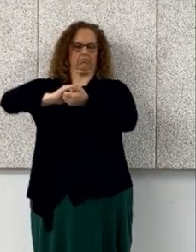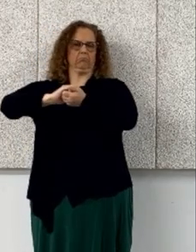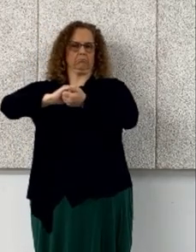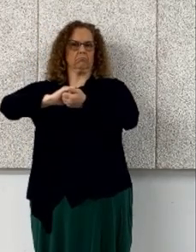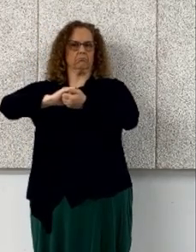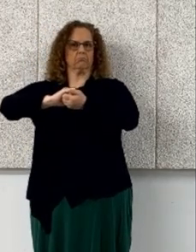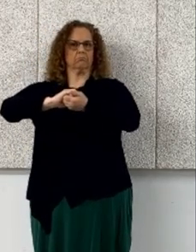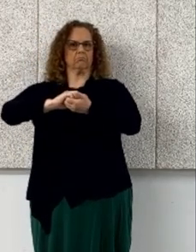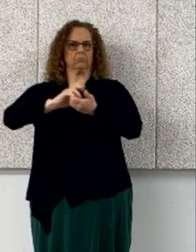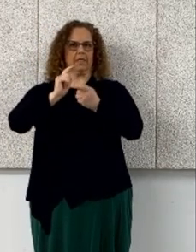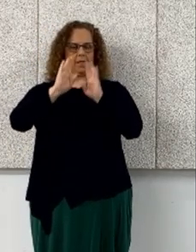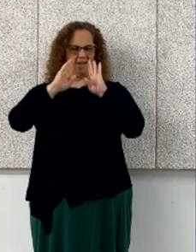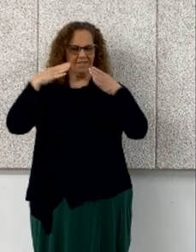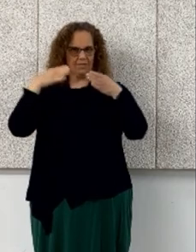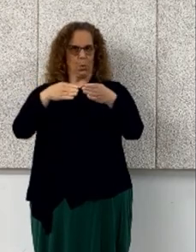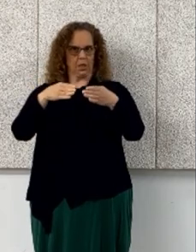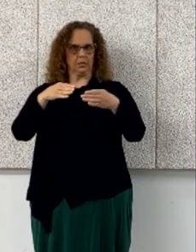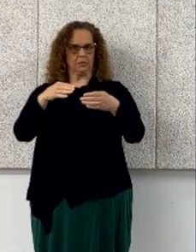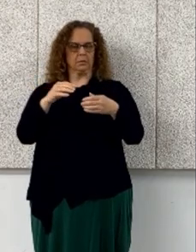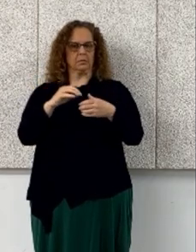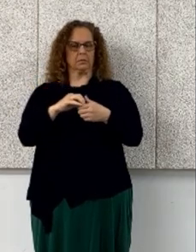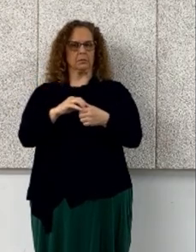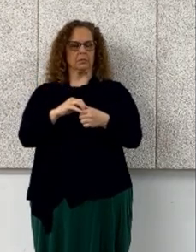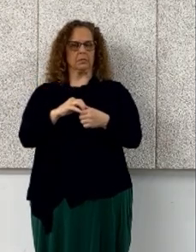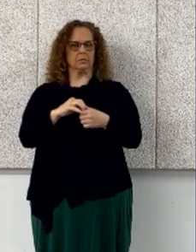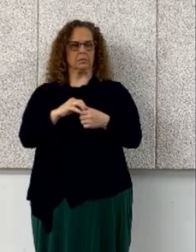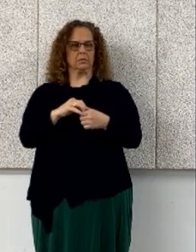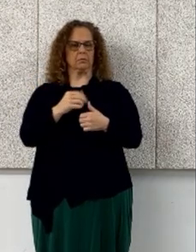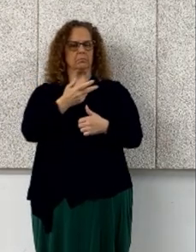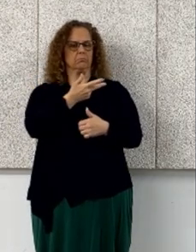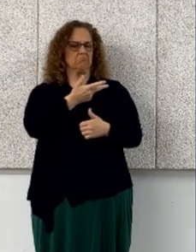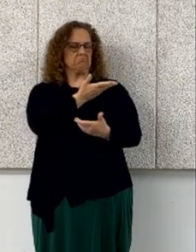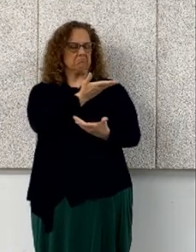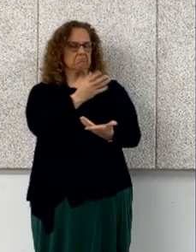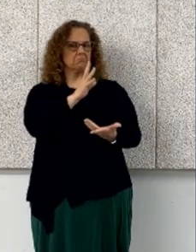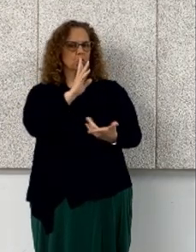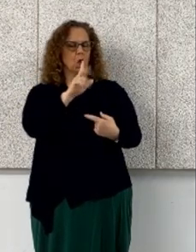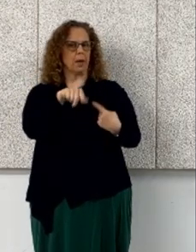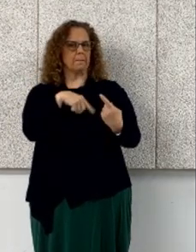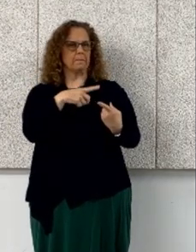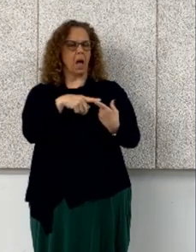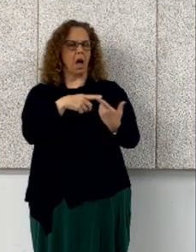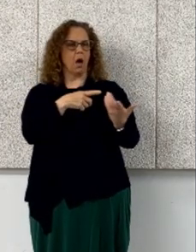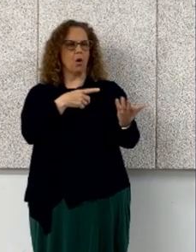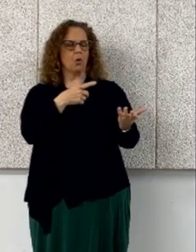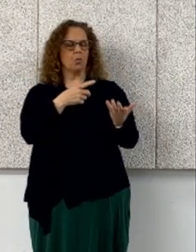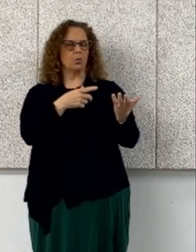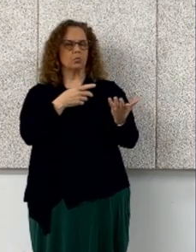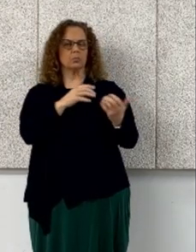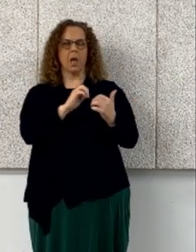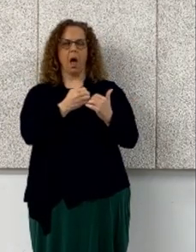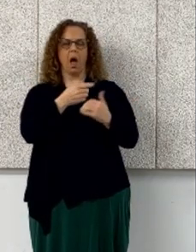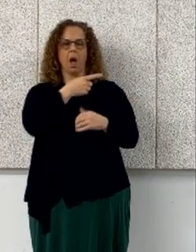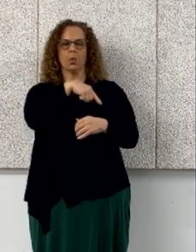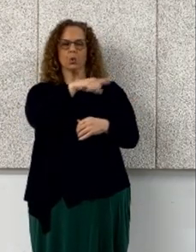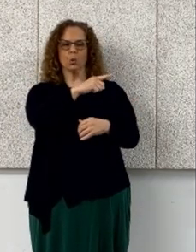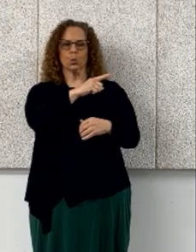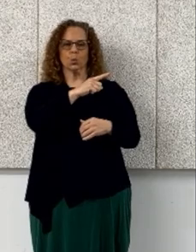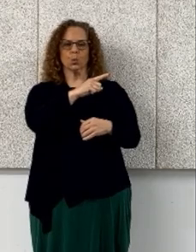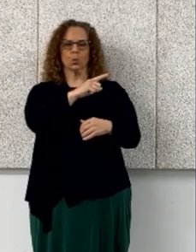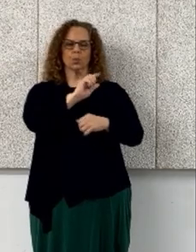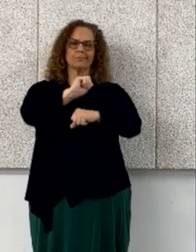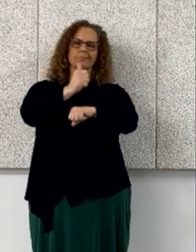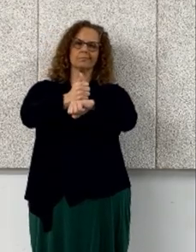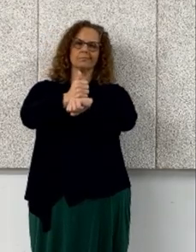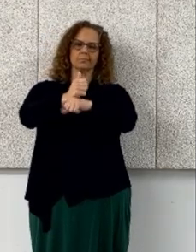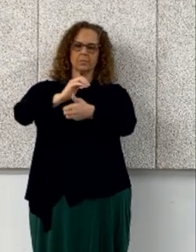center of the organization. Could you talk about how you put collaboration into